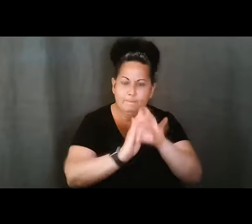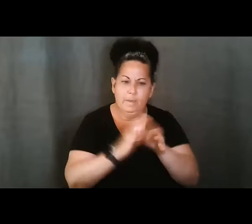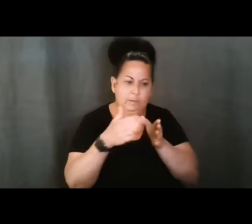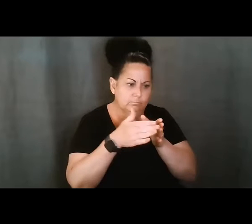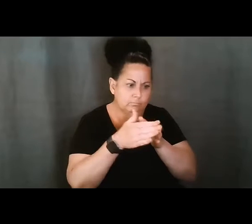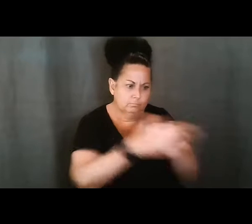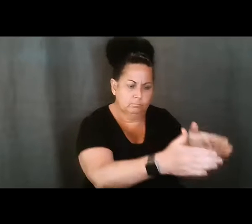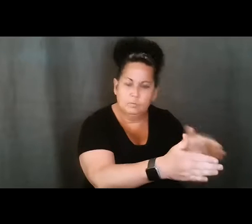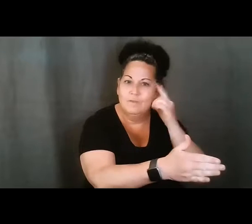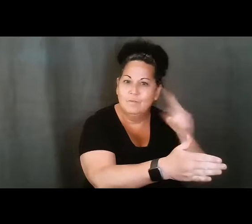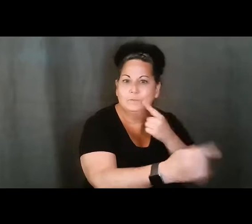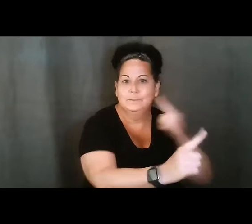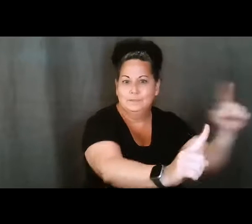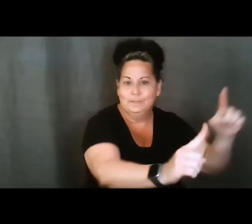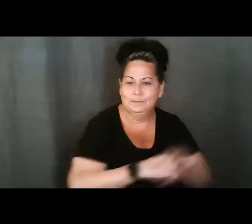Look at the beautiful little girl.